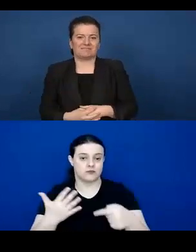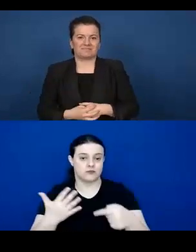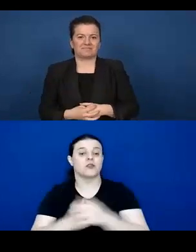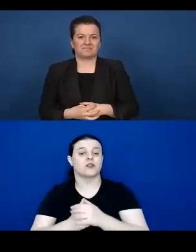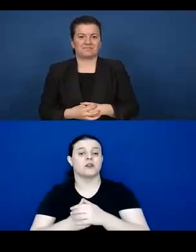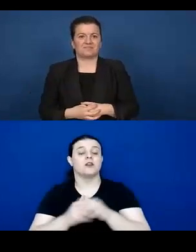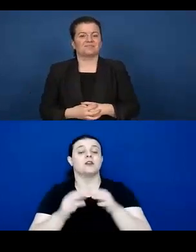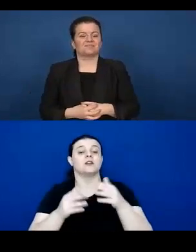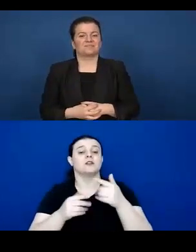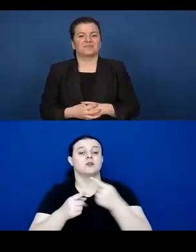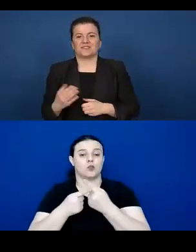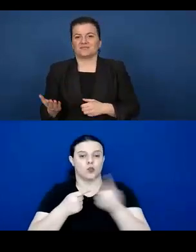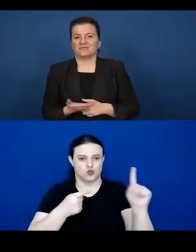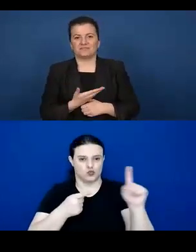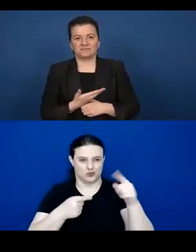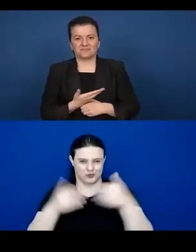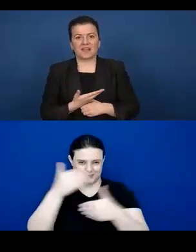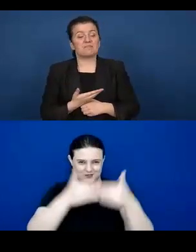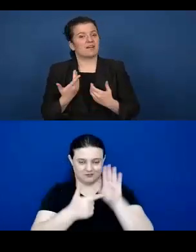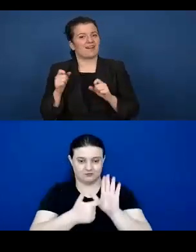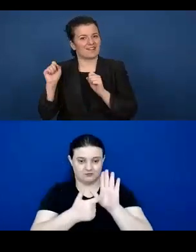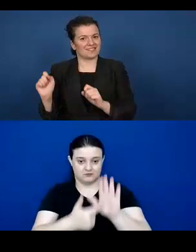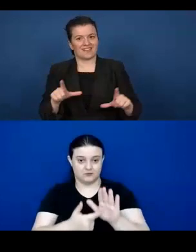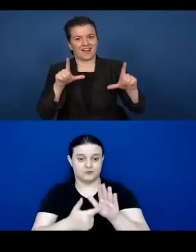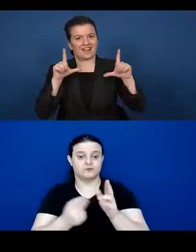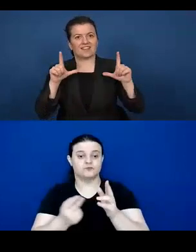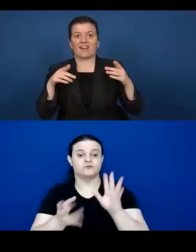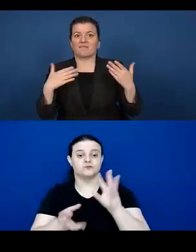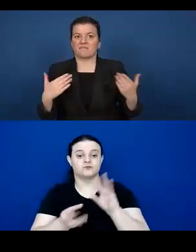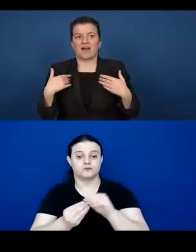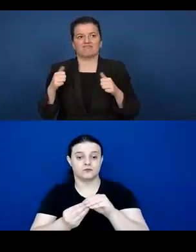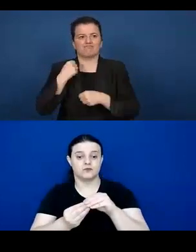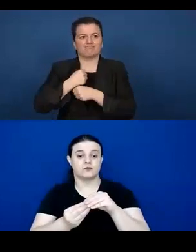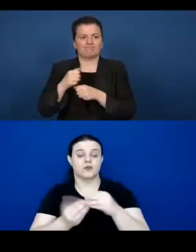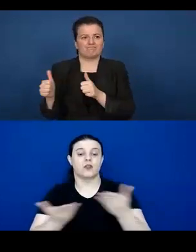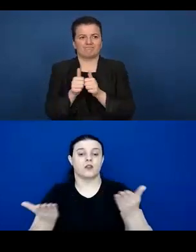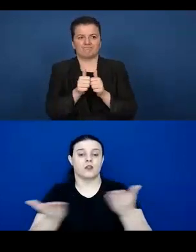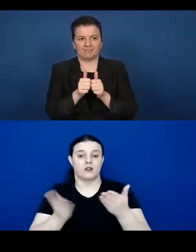final slide. So Meerte will take over, and she will present our